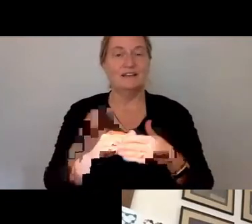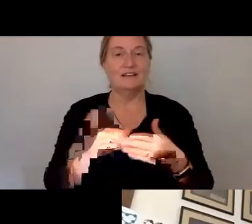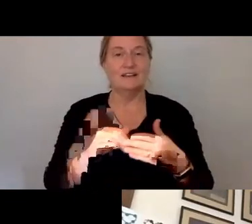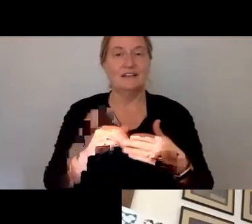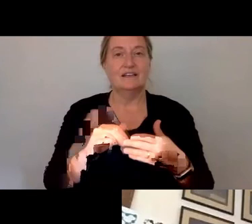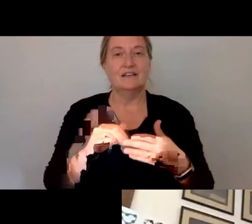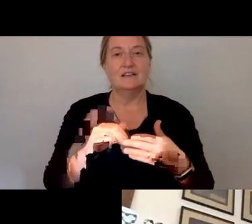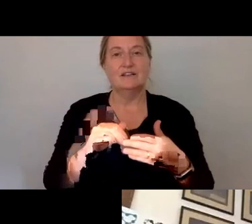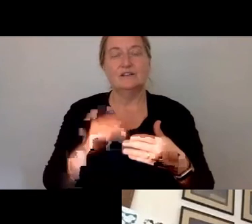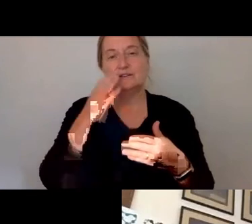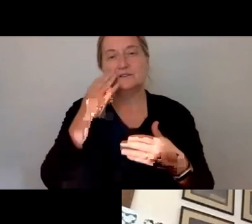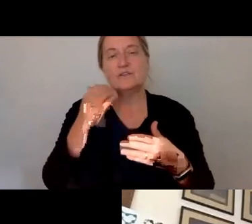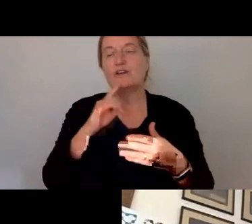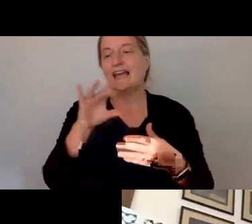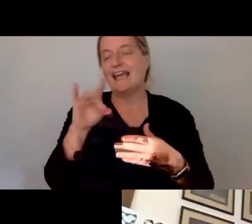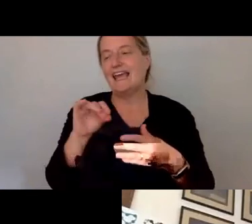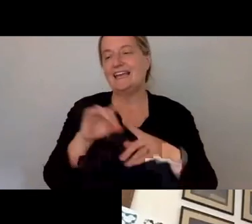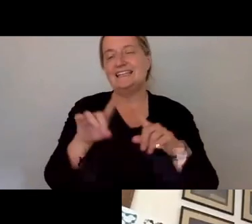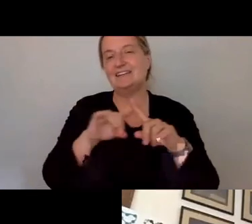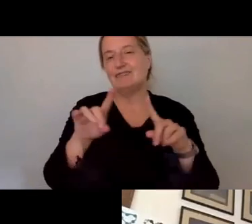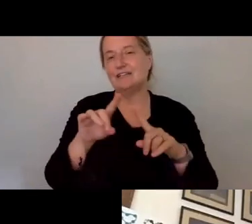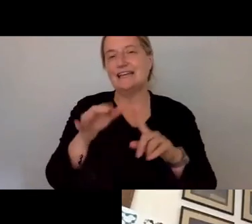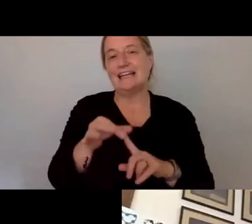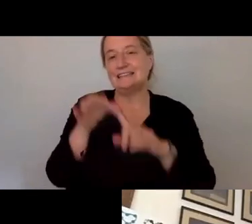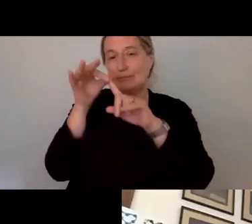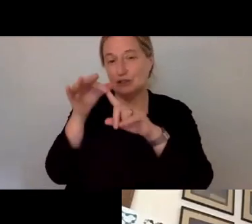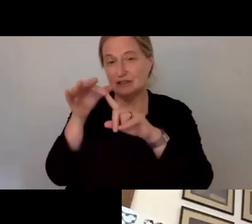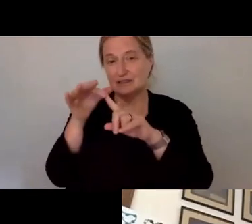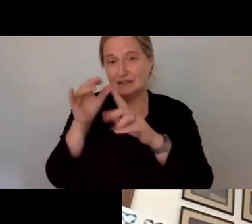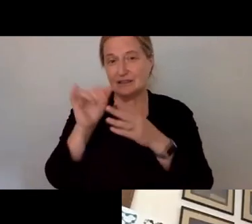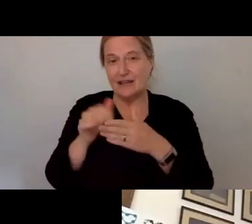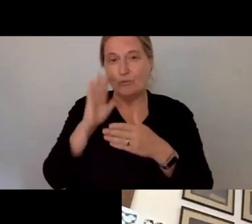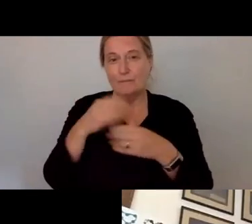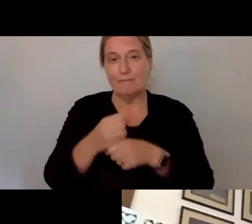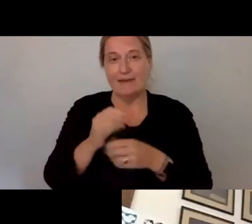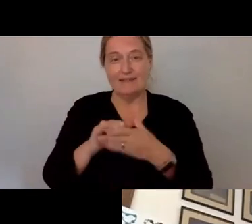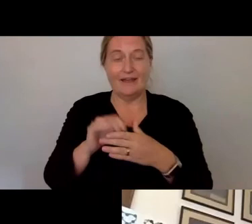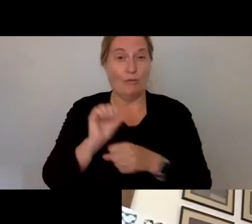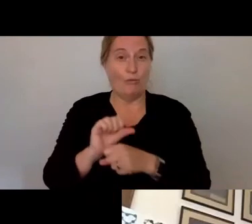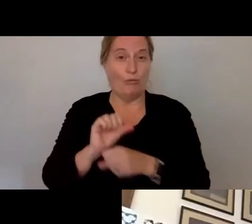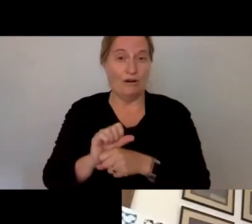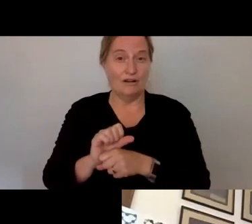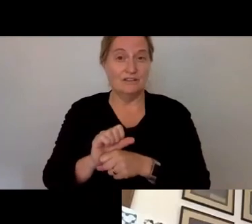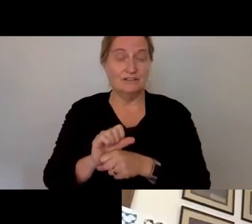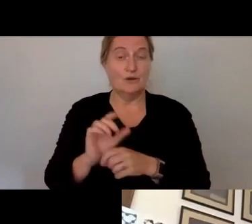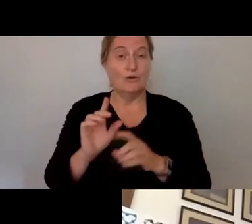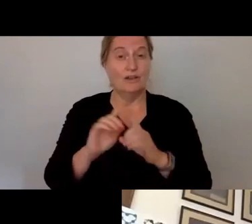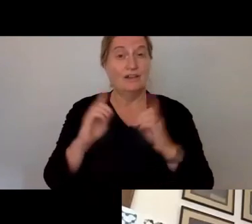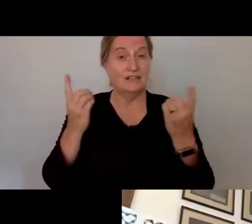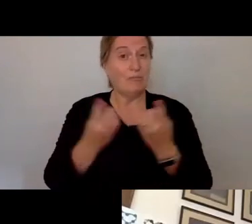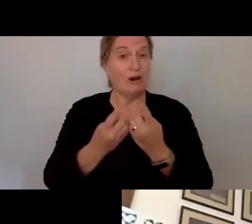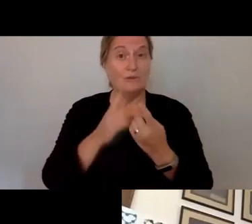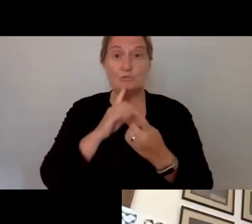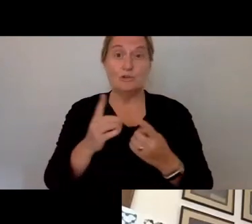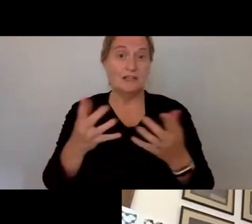different exceptions to try to make it work. And, you know, so there was a lot of good intent from the department as they dug in and